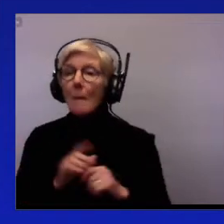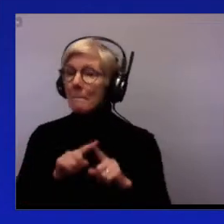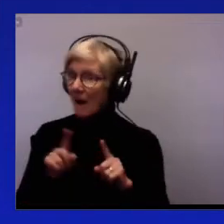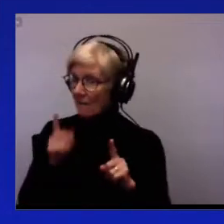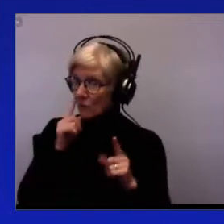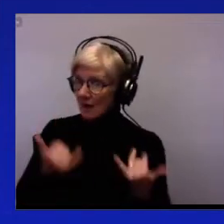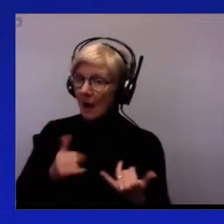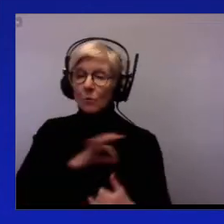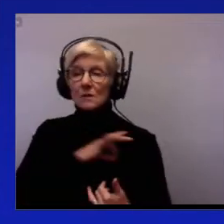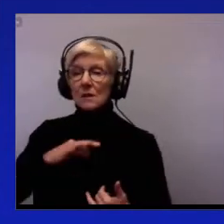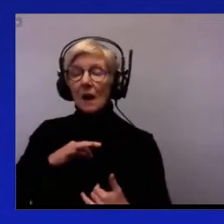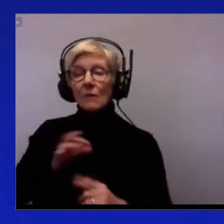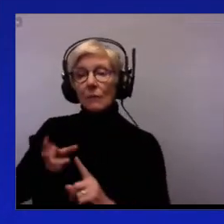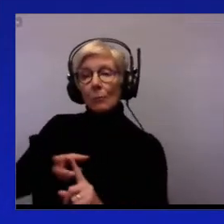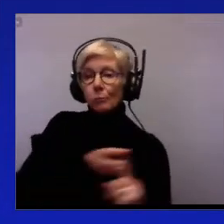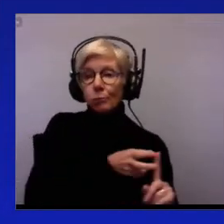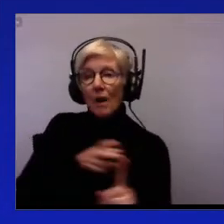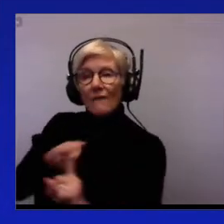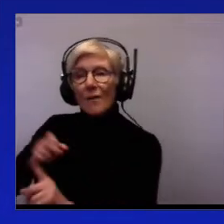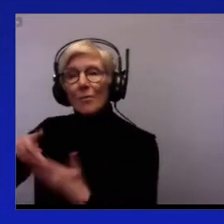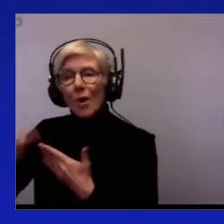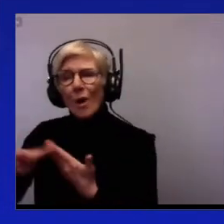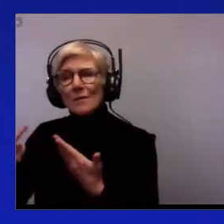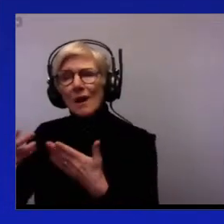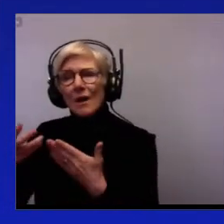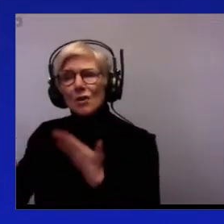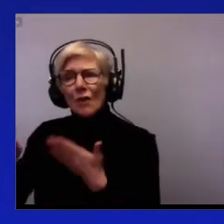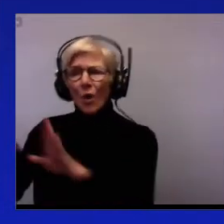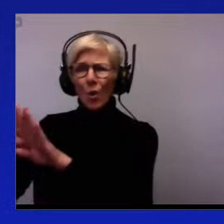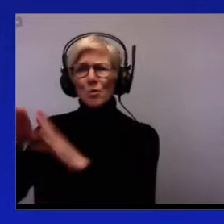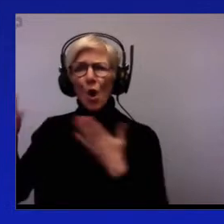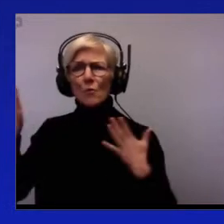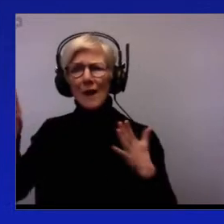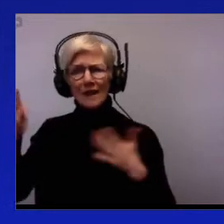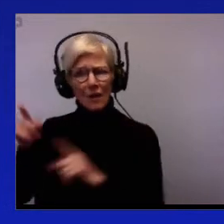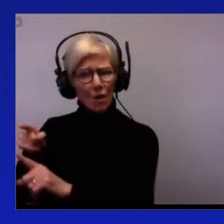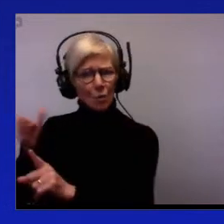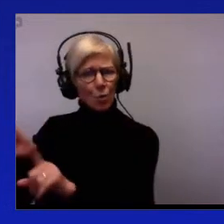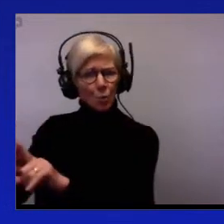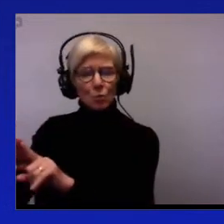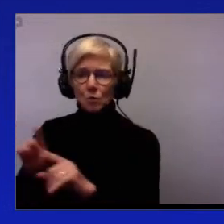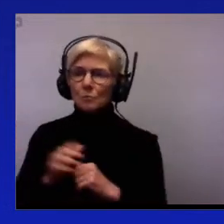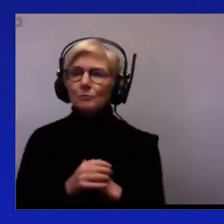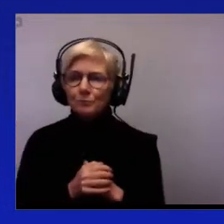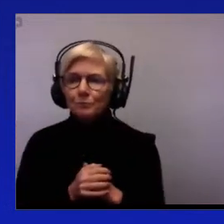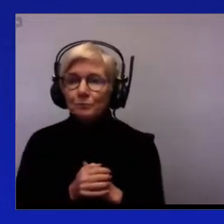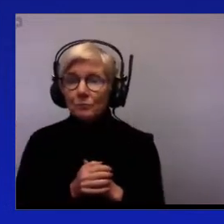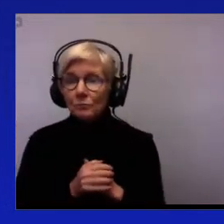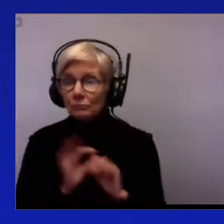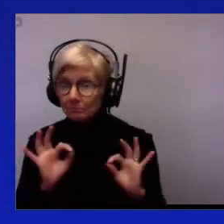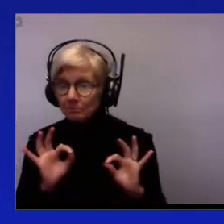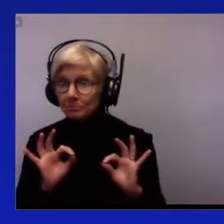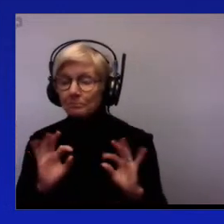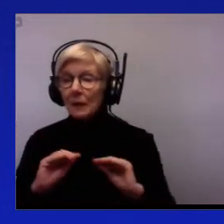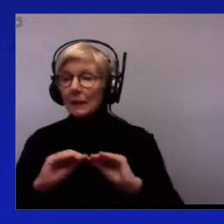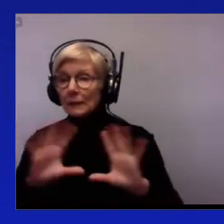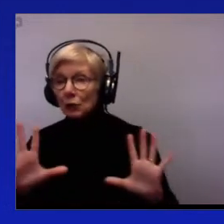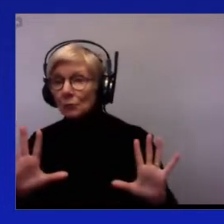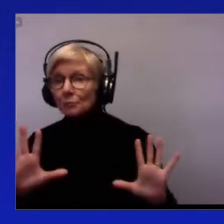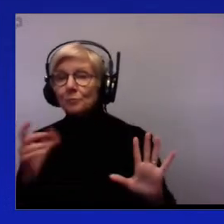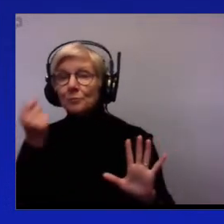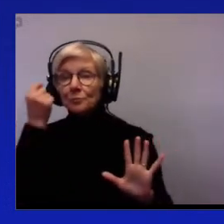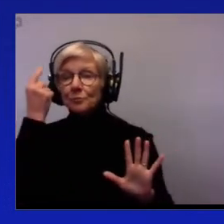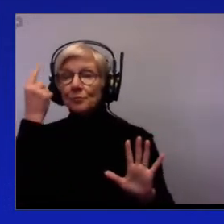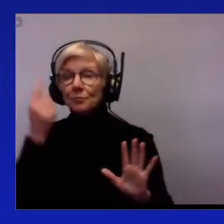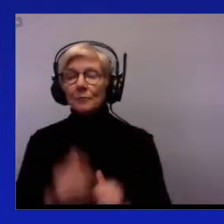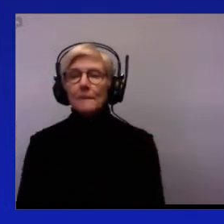lack of a better term, of city services to put there to not impact the other services that are still running. And so I hope that helps you kind of get an understanding of the work that's